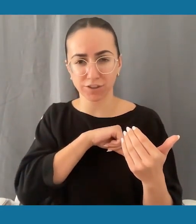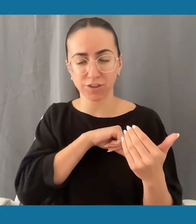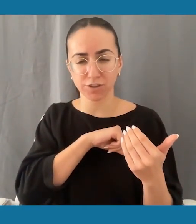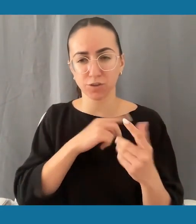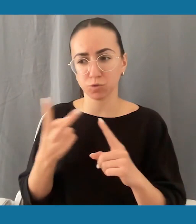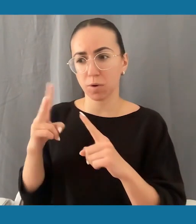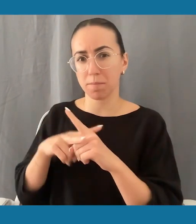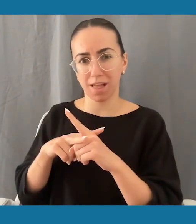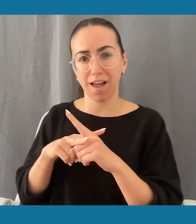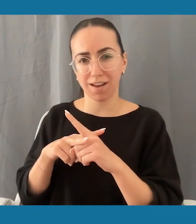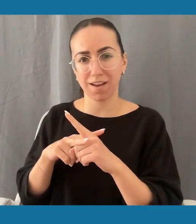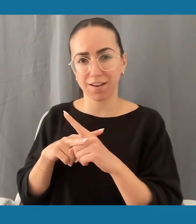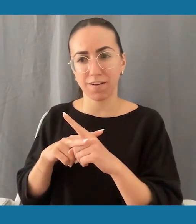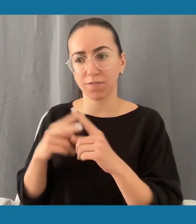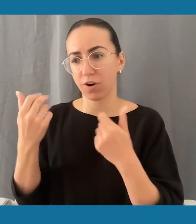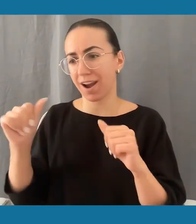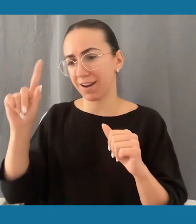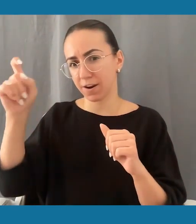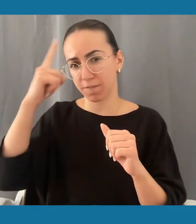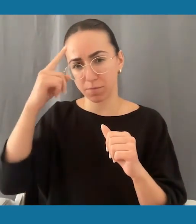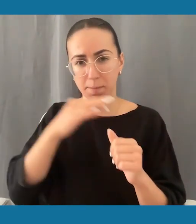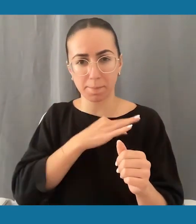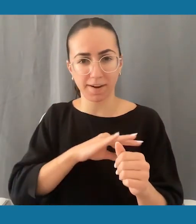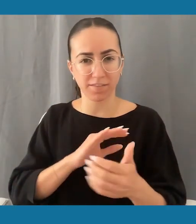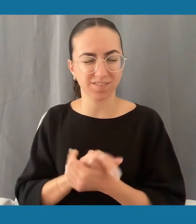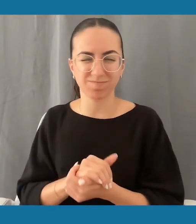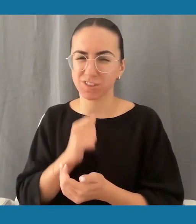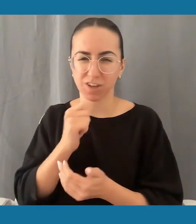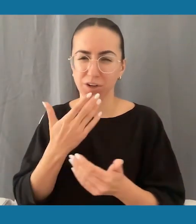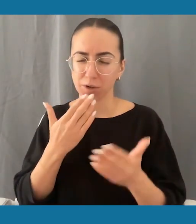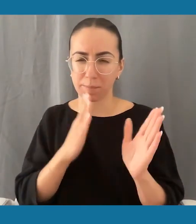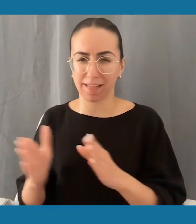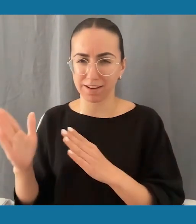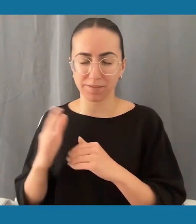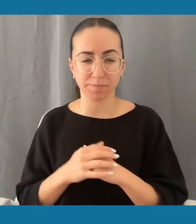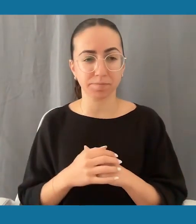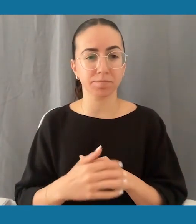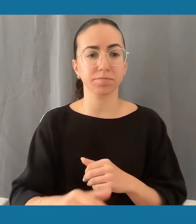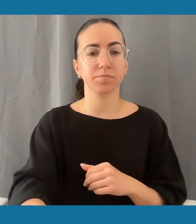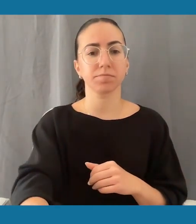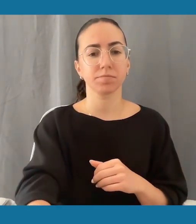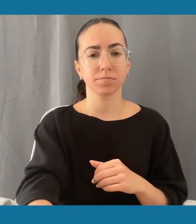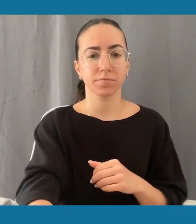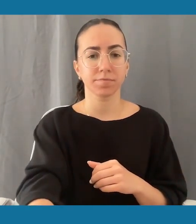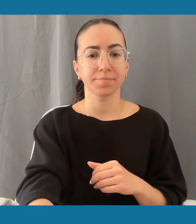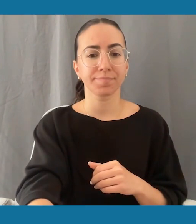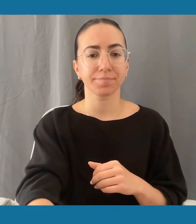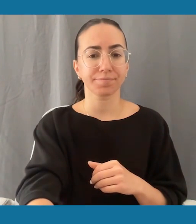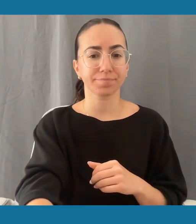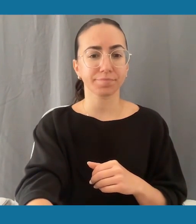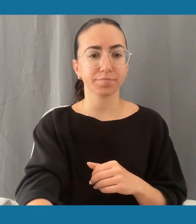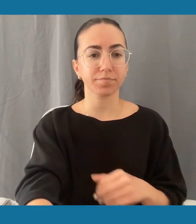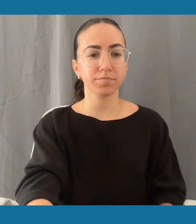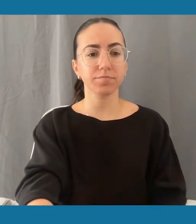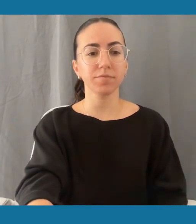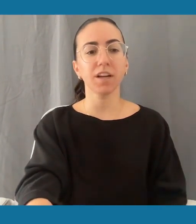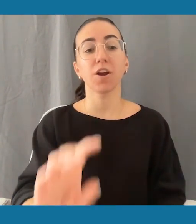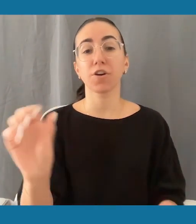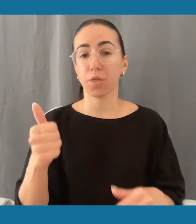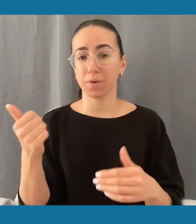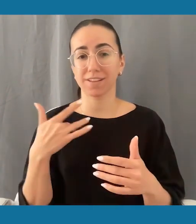first time for government benefits. Not a good plan. What about this one? It comes up quite a